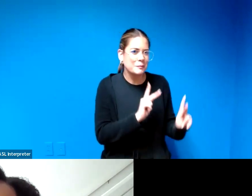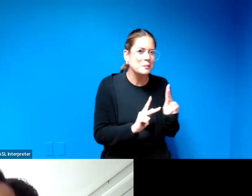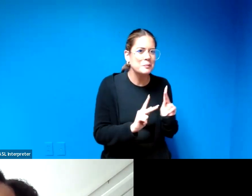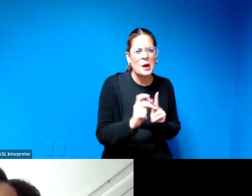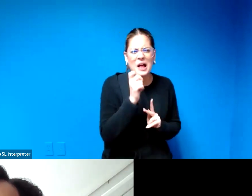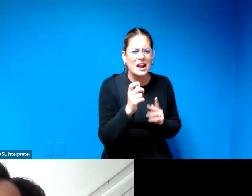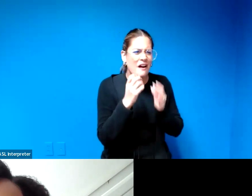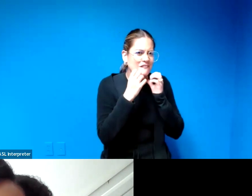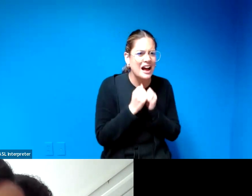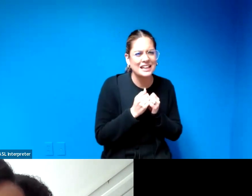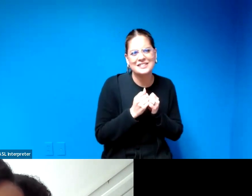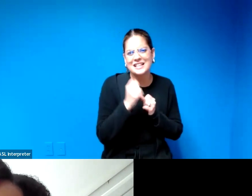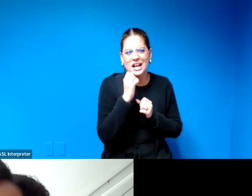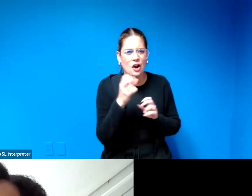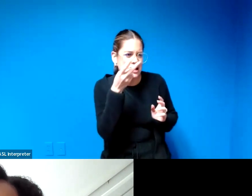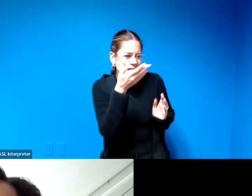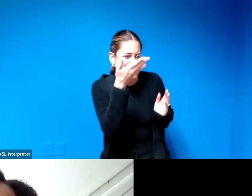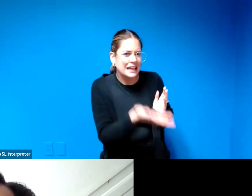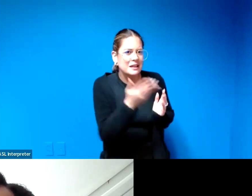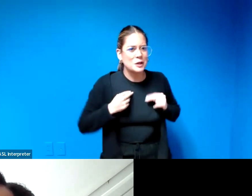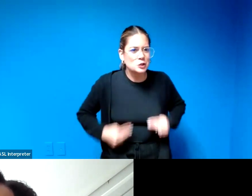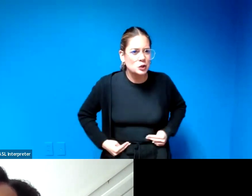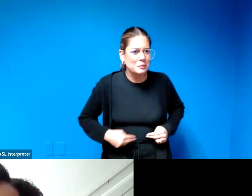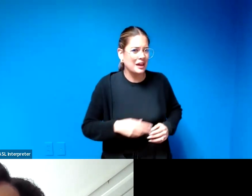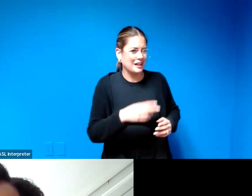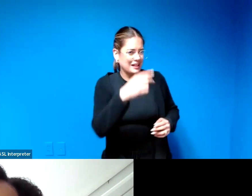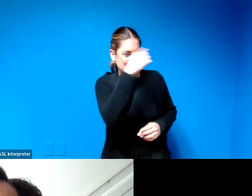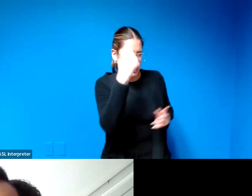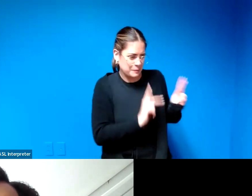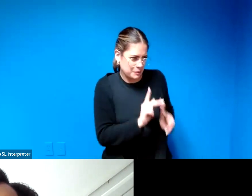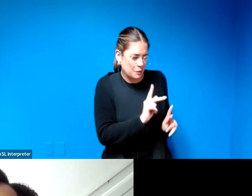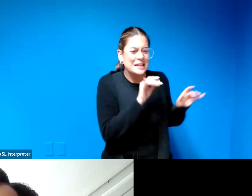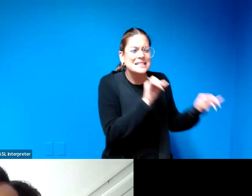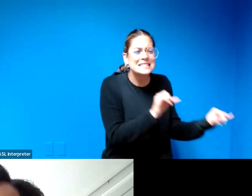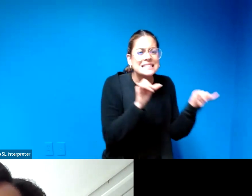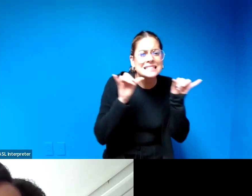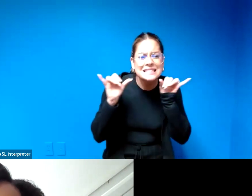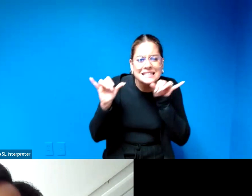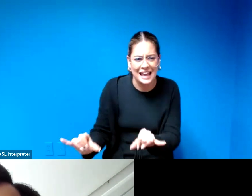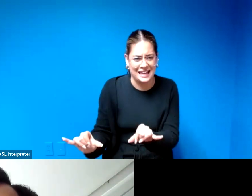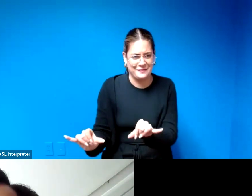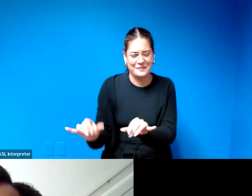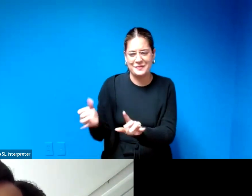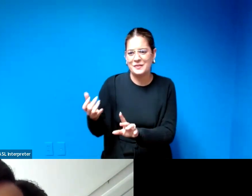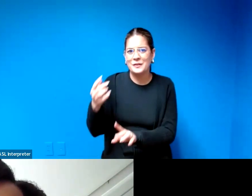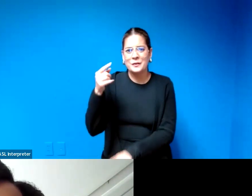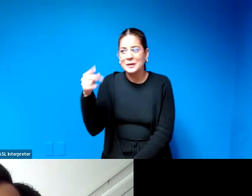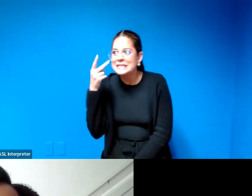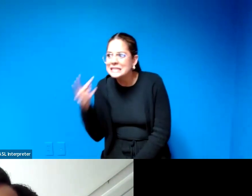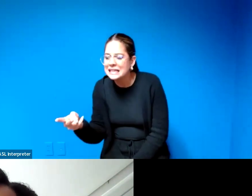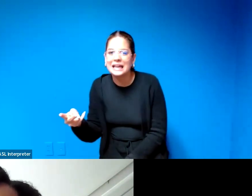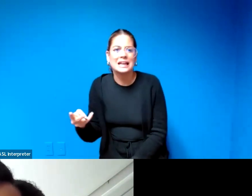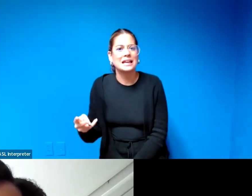devaluing and dehumanizing Black people is the exact same ways that we see people mistreating and devaluing